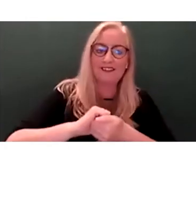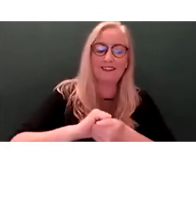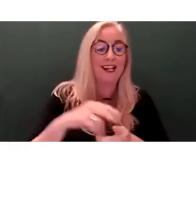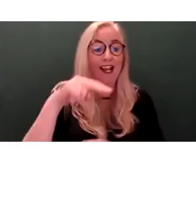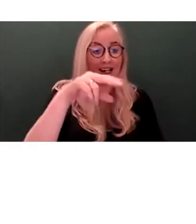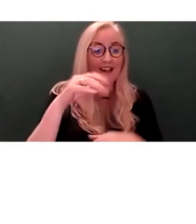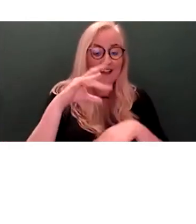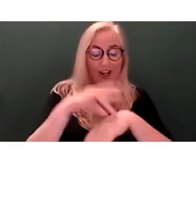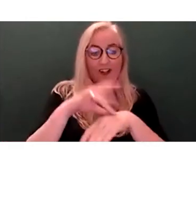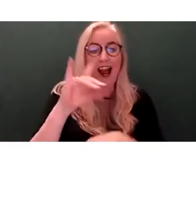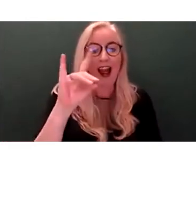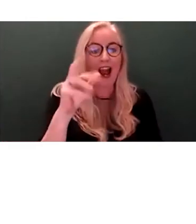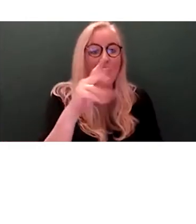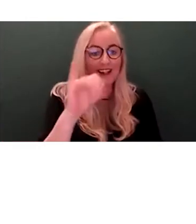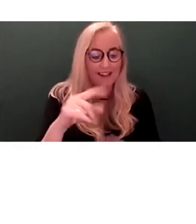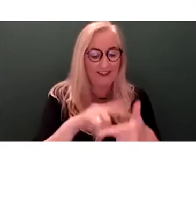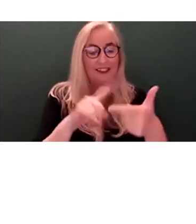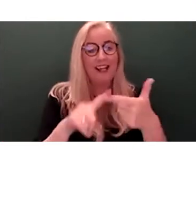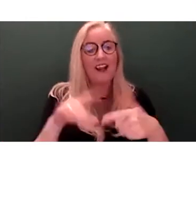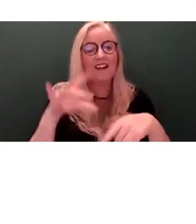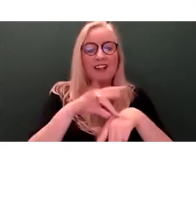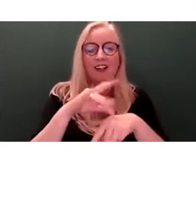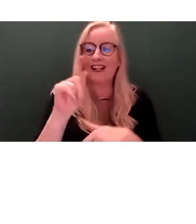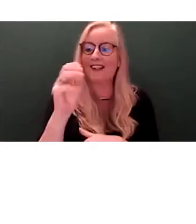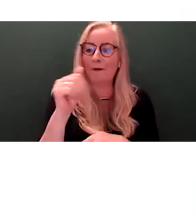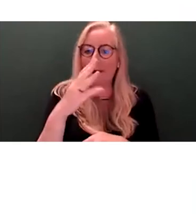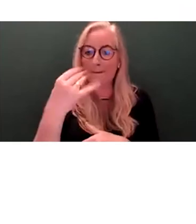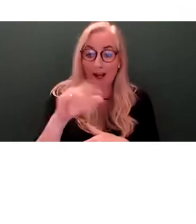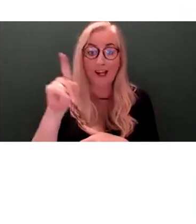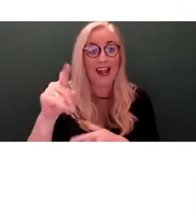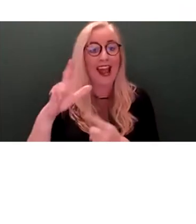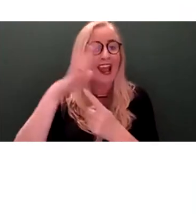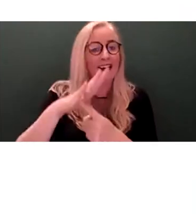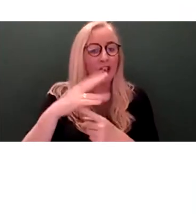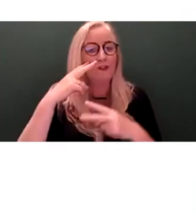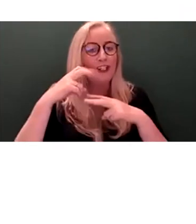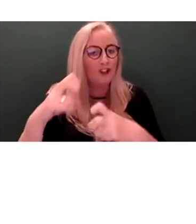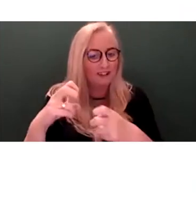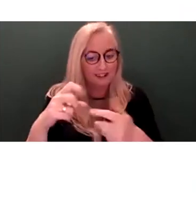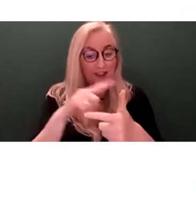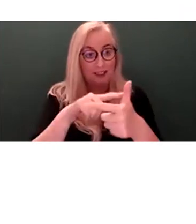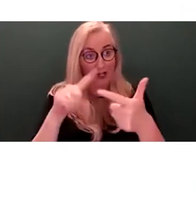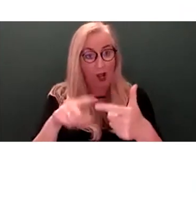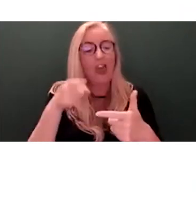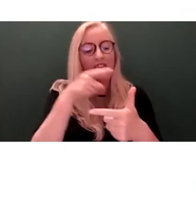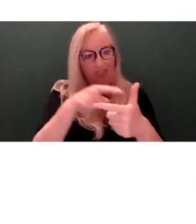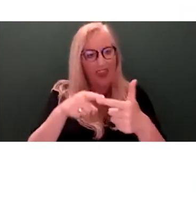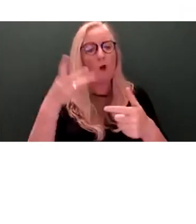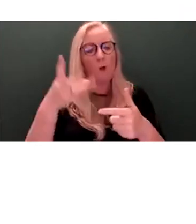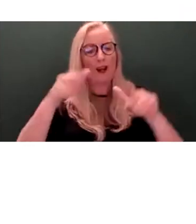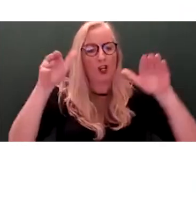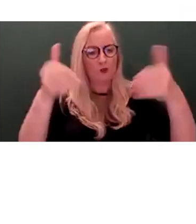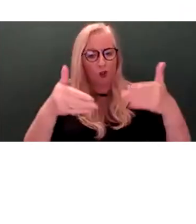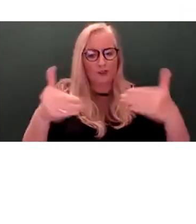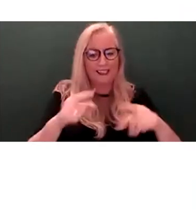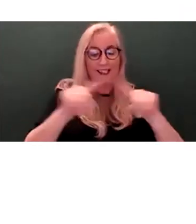Aideen Hartney and Dr. Roz Tamming, who's our Head of Policy Research and Public Affairs, they'll introduce those elements